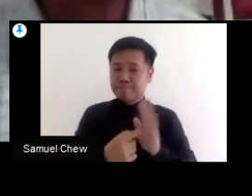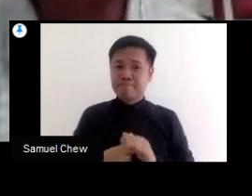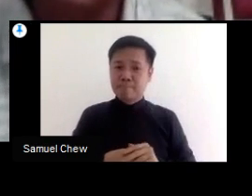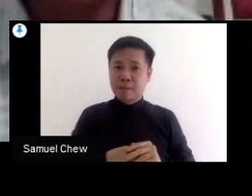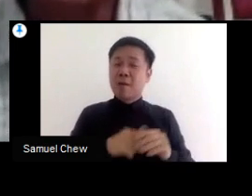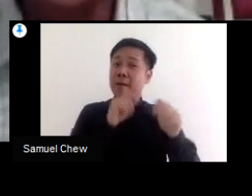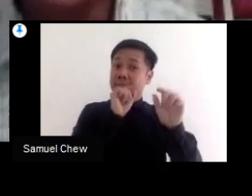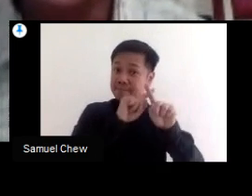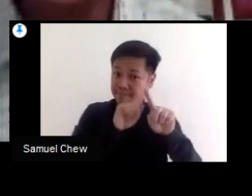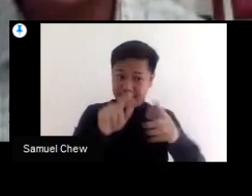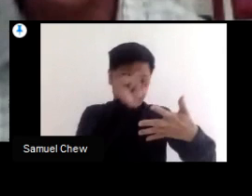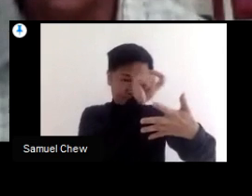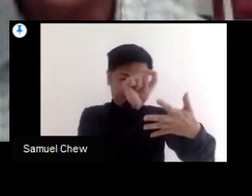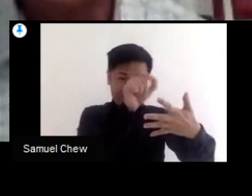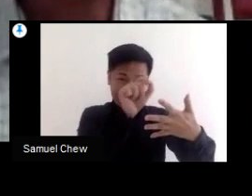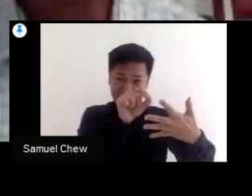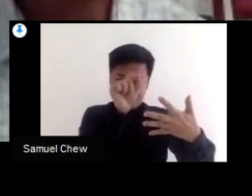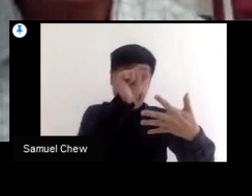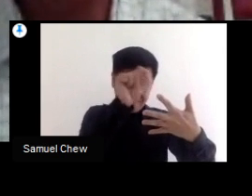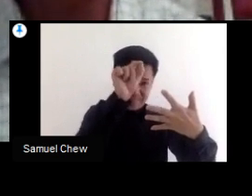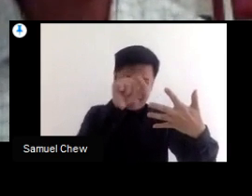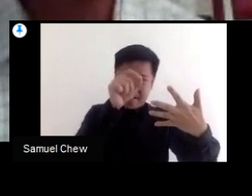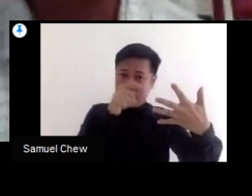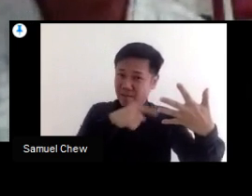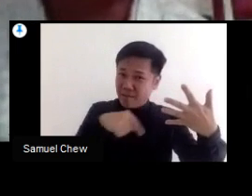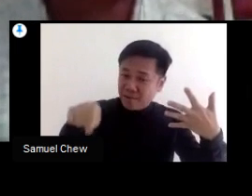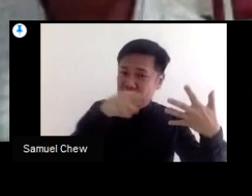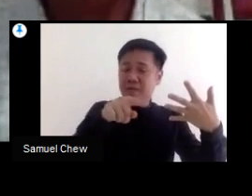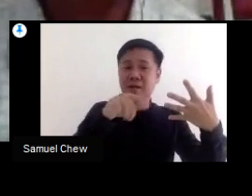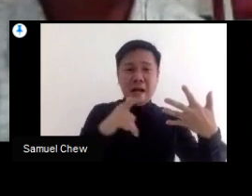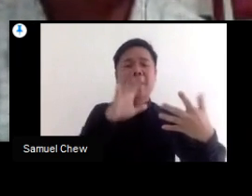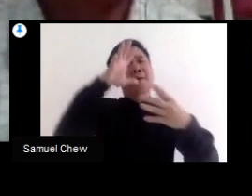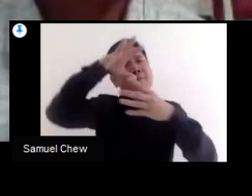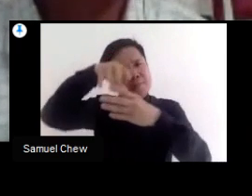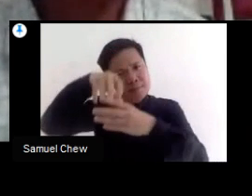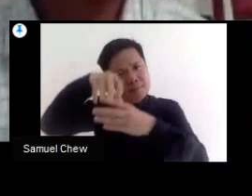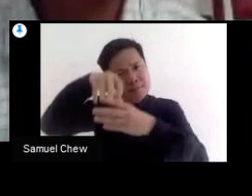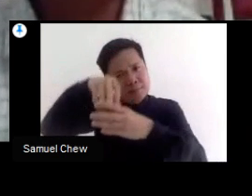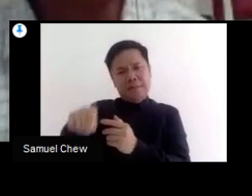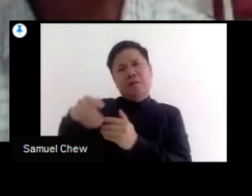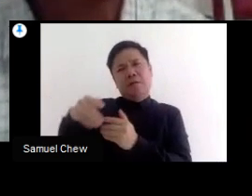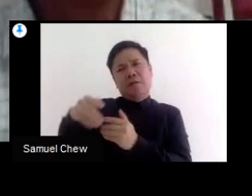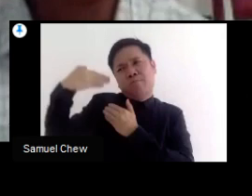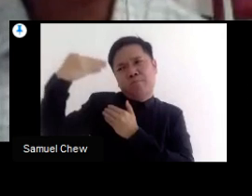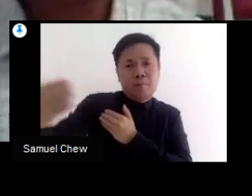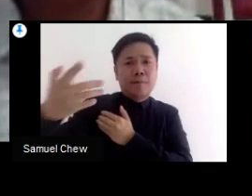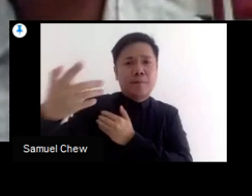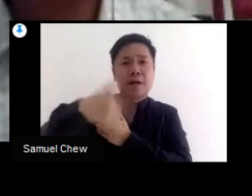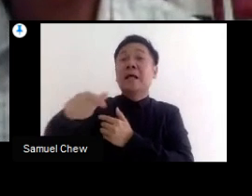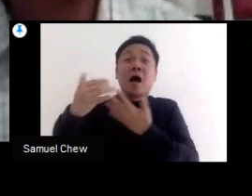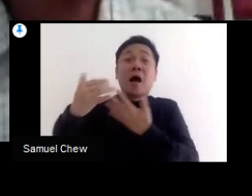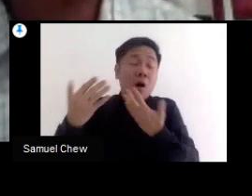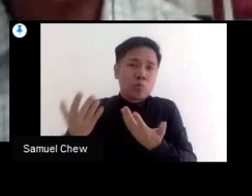the proposed Asia Pacific Indicator Framework being included in coming years as more and more data become available. The